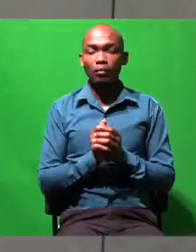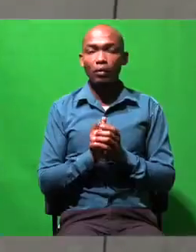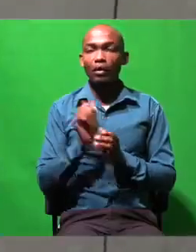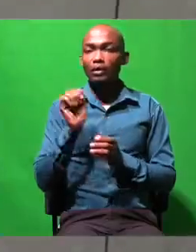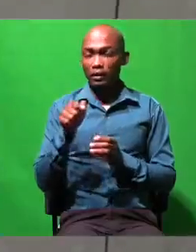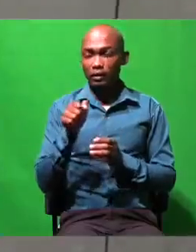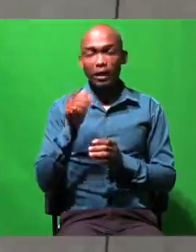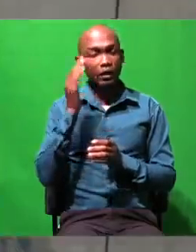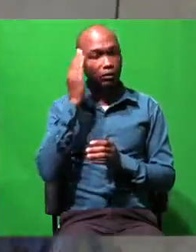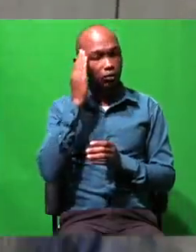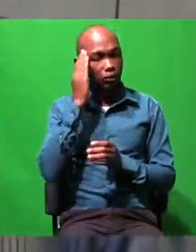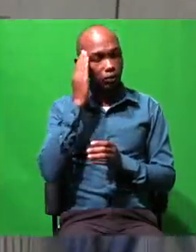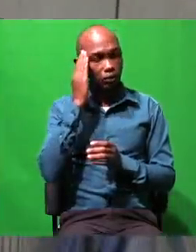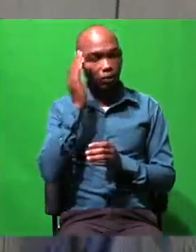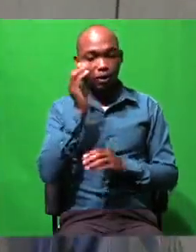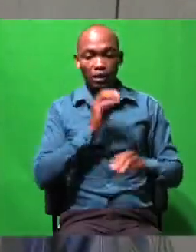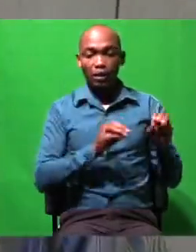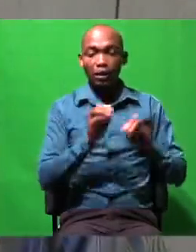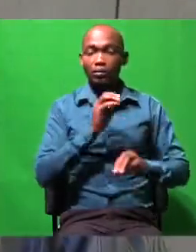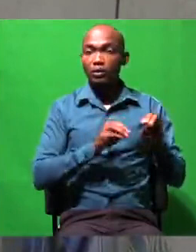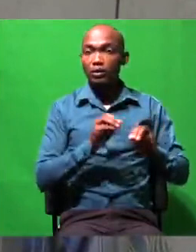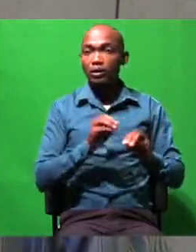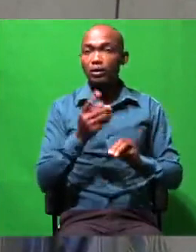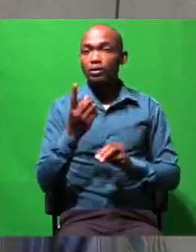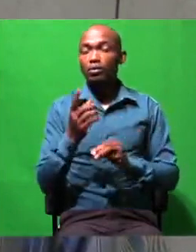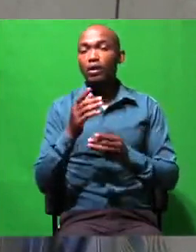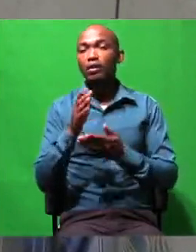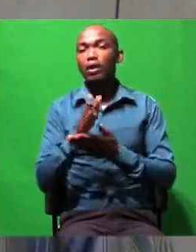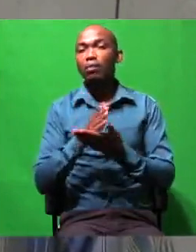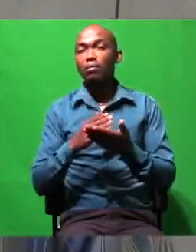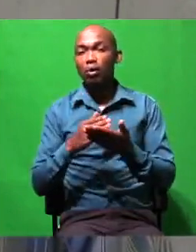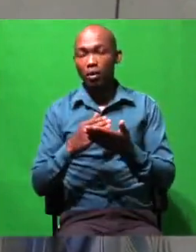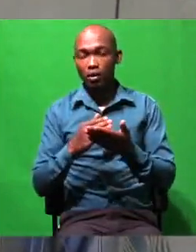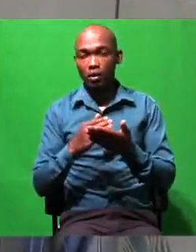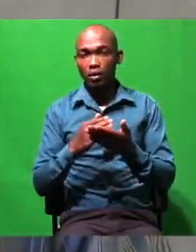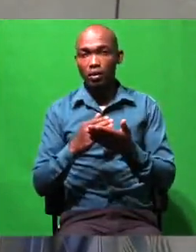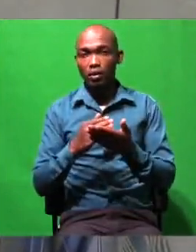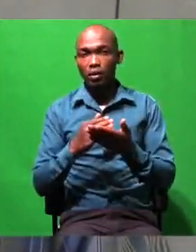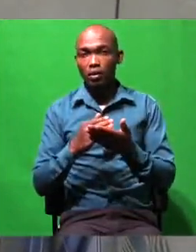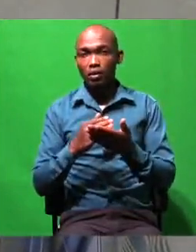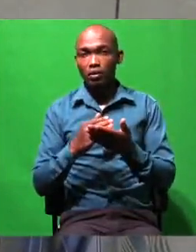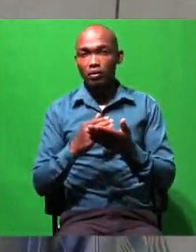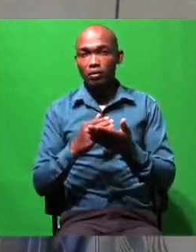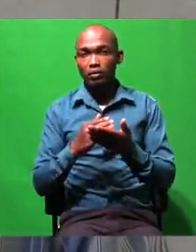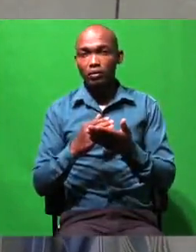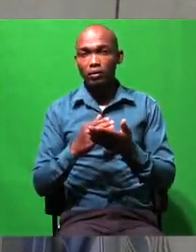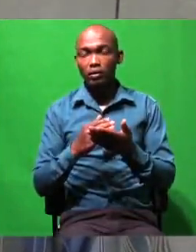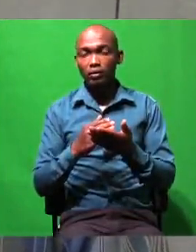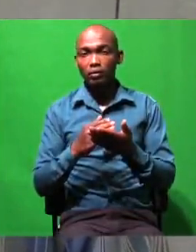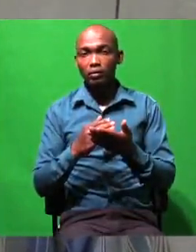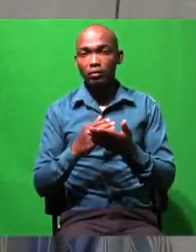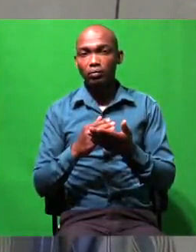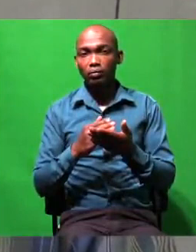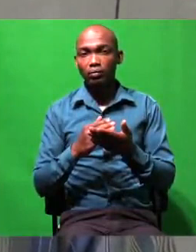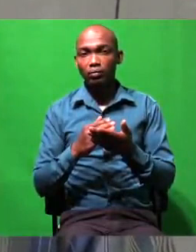chemistry is one among the science subjects. But in fact, chemistry helps